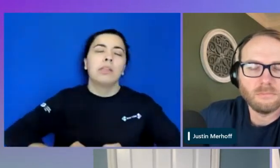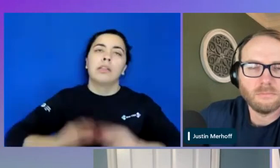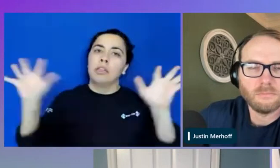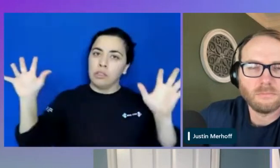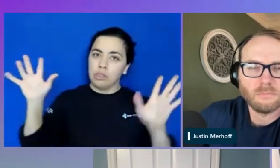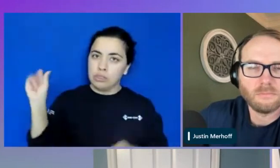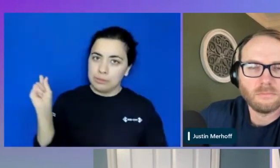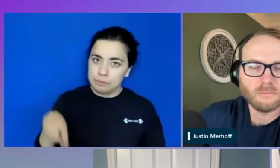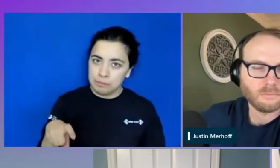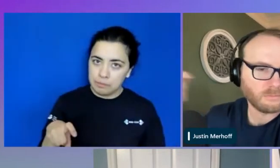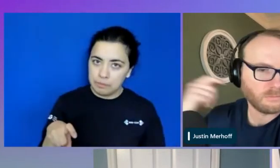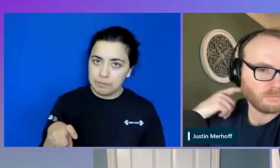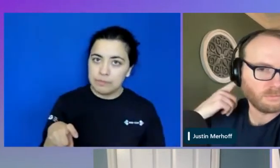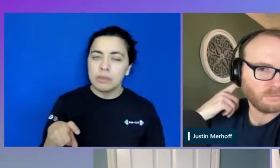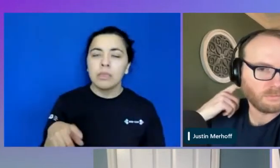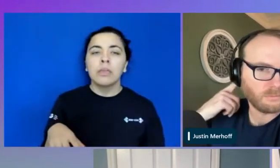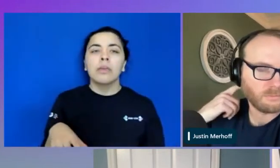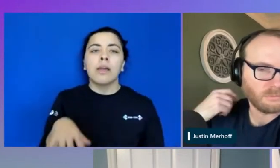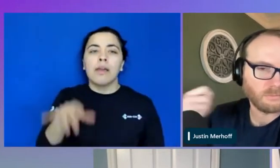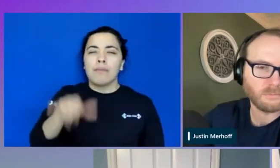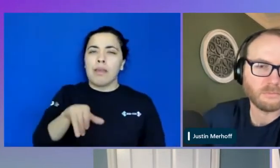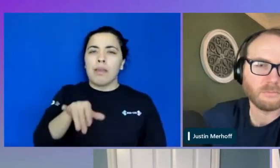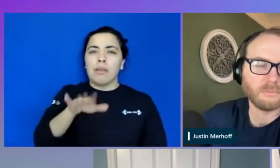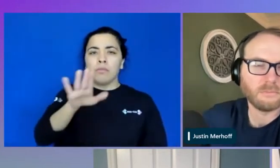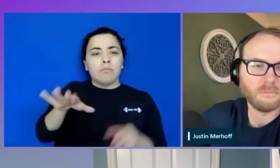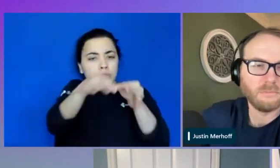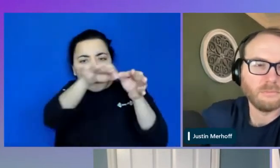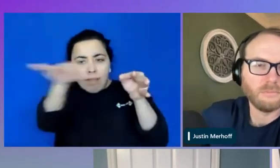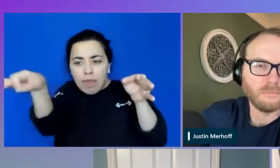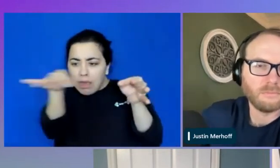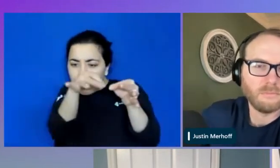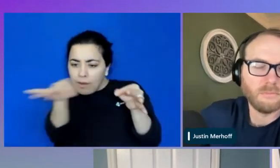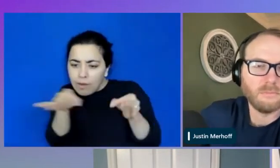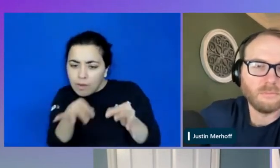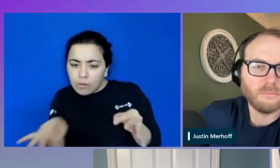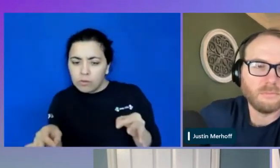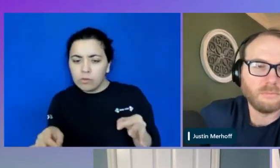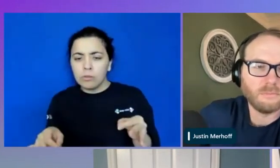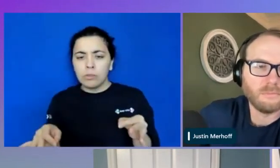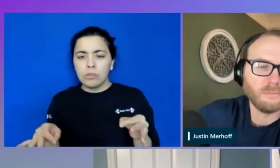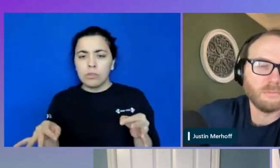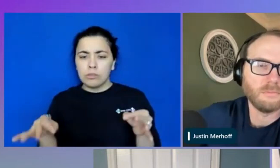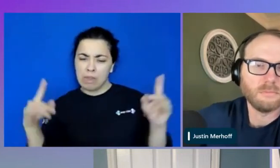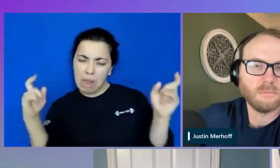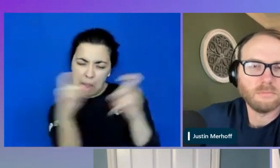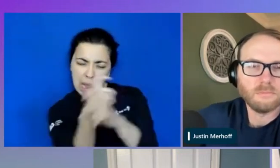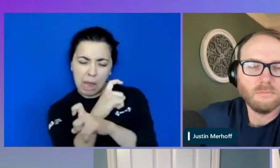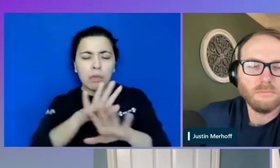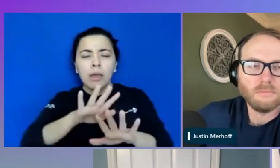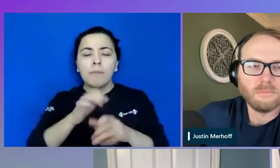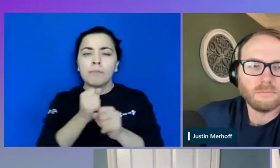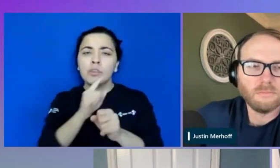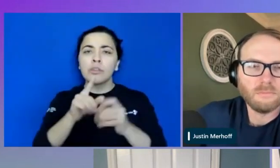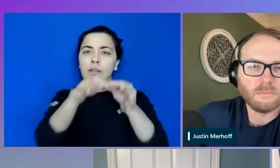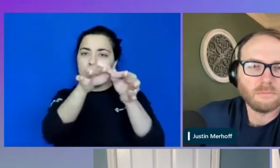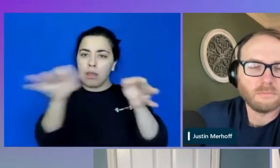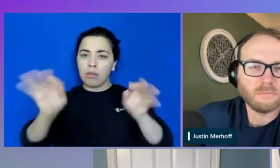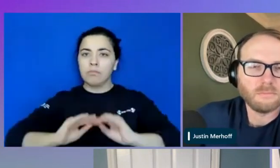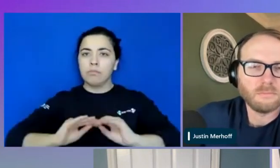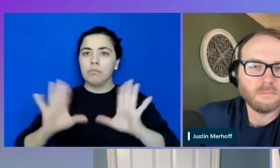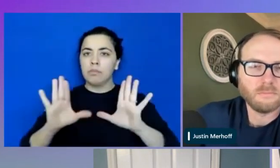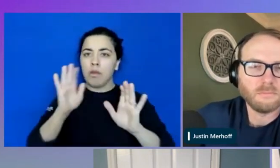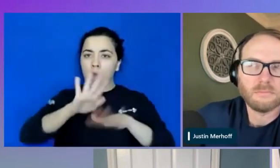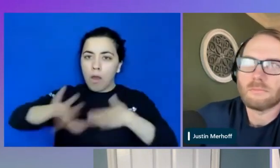and the language being used as well needs to be in a way that everybody can understand.